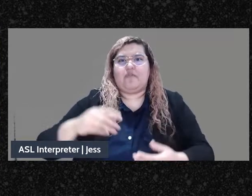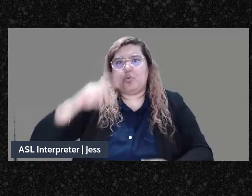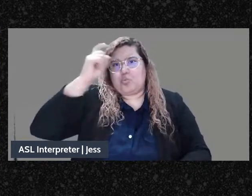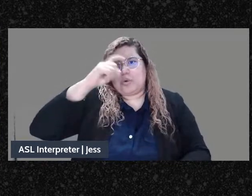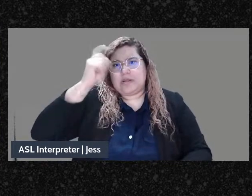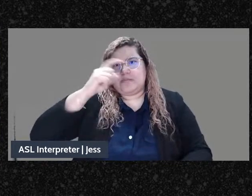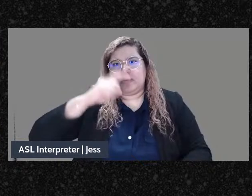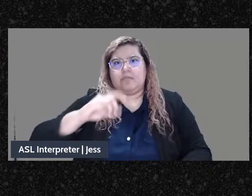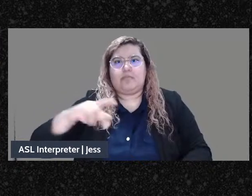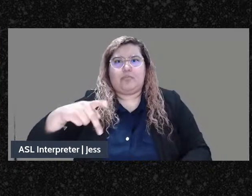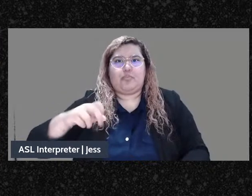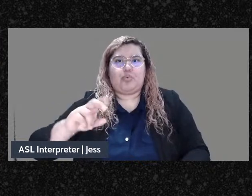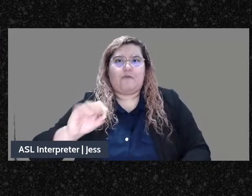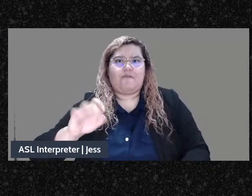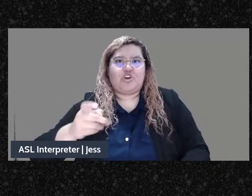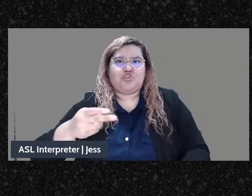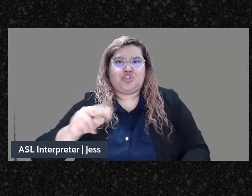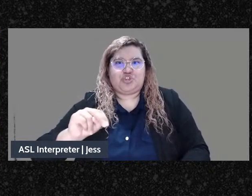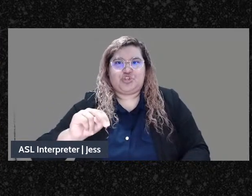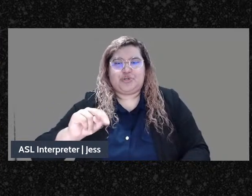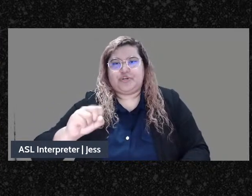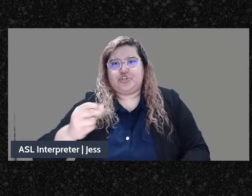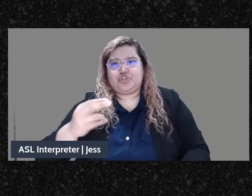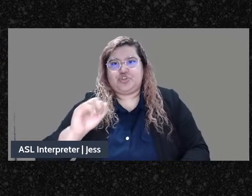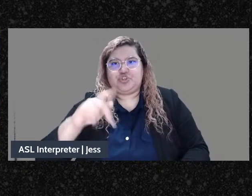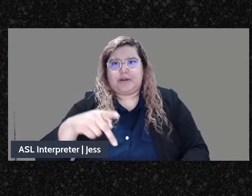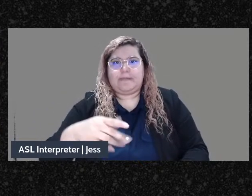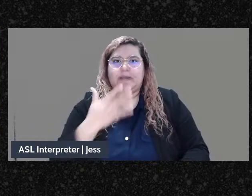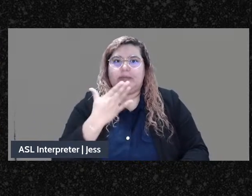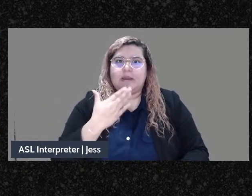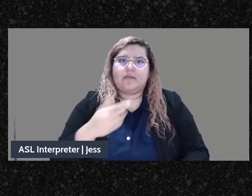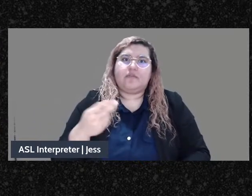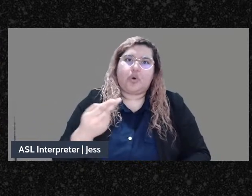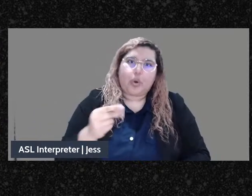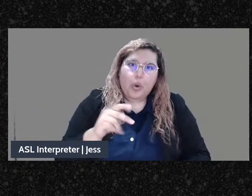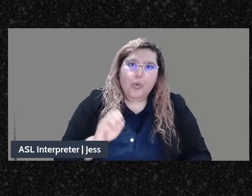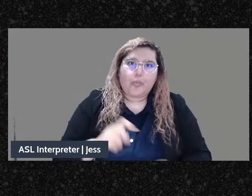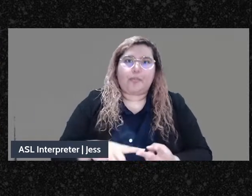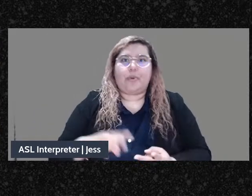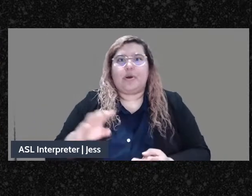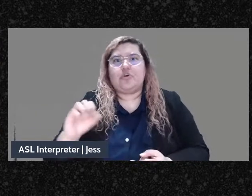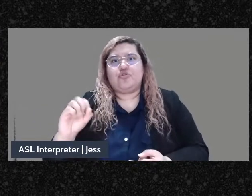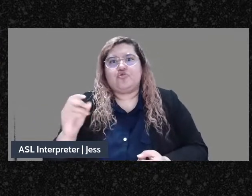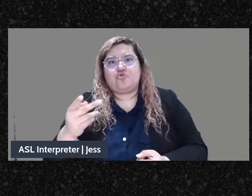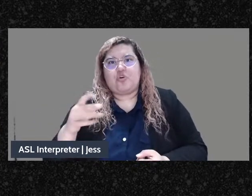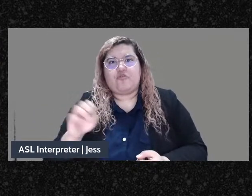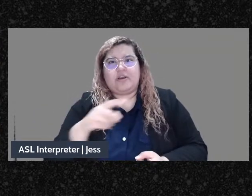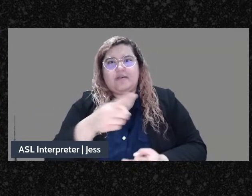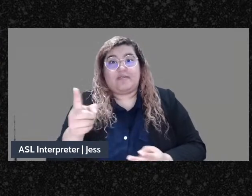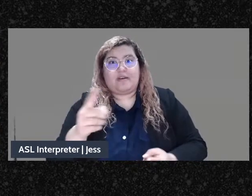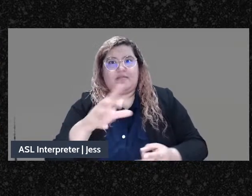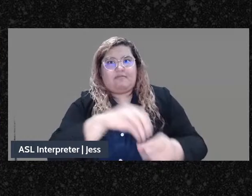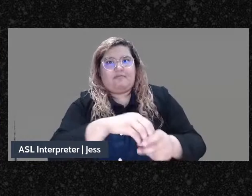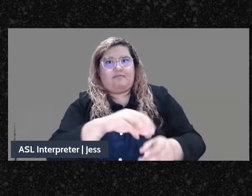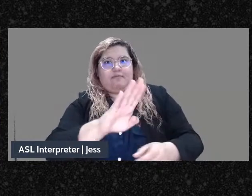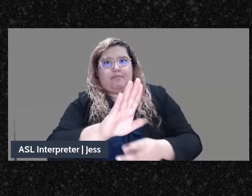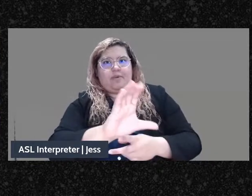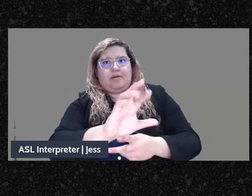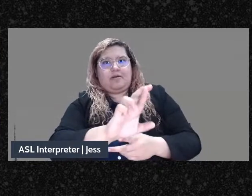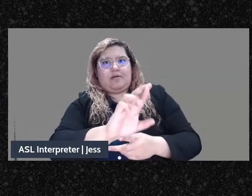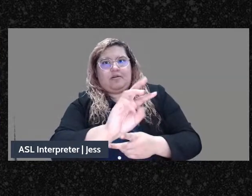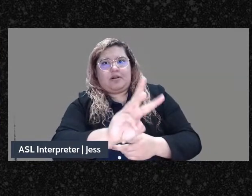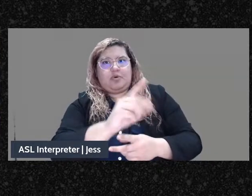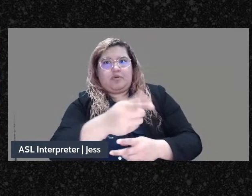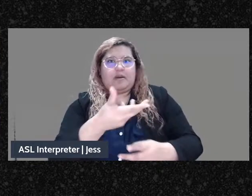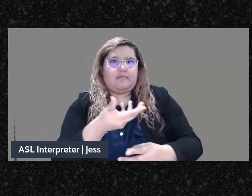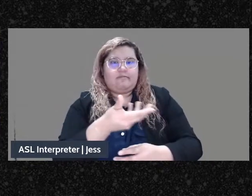super grateful to Hope and Sophie and everyone at BCRW who are lovely to work with on so many things,